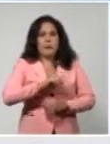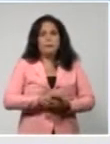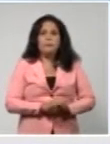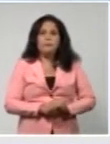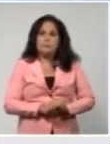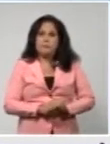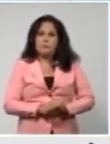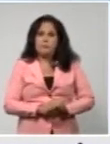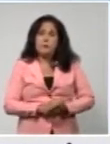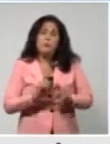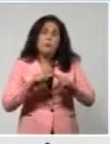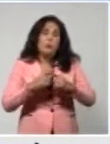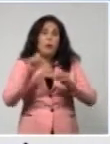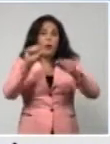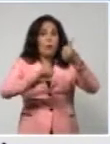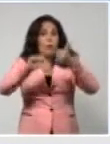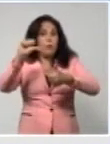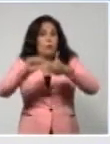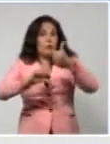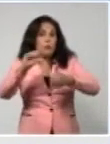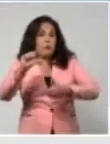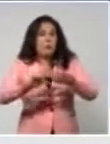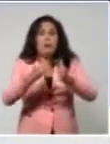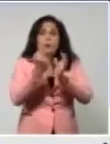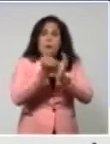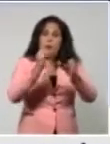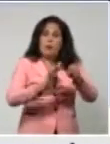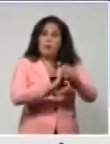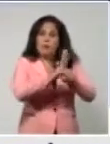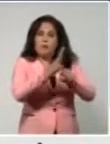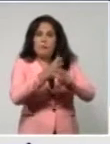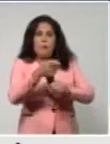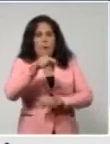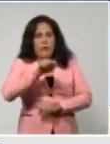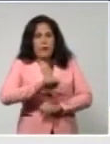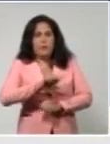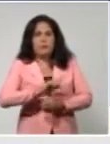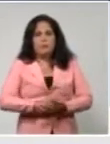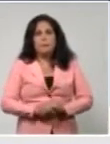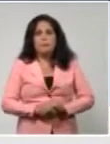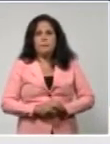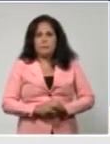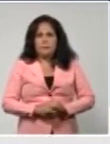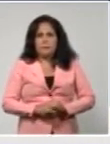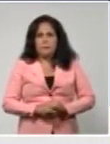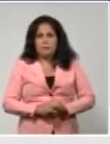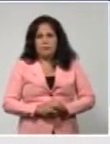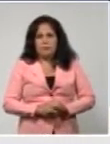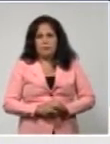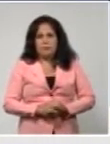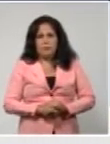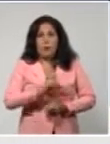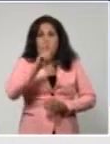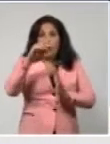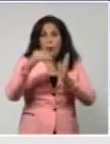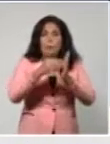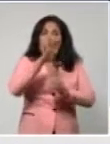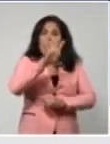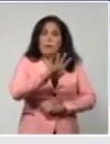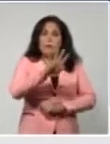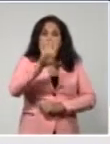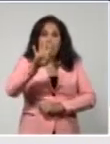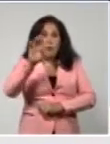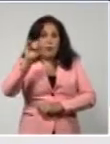0.61, is also lower than yesterday's, bearing in mind that we have gradually been seeing fewer and fewer